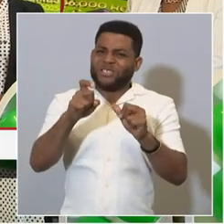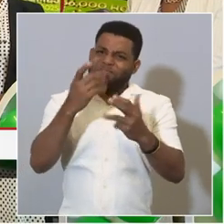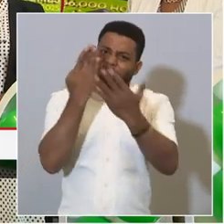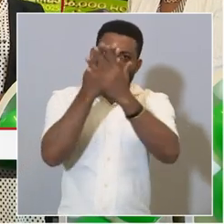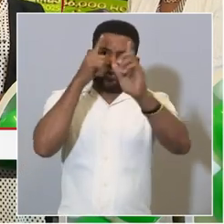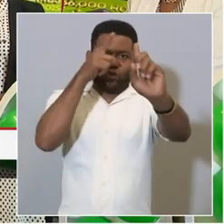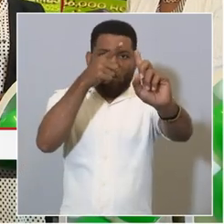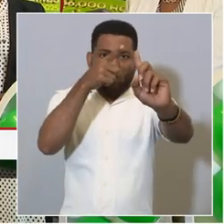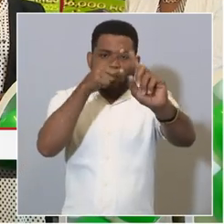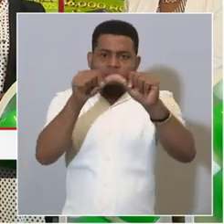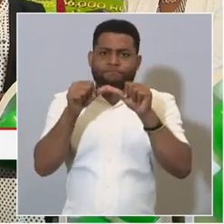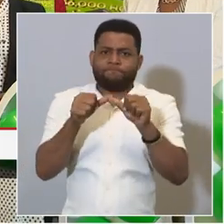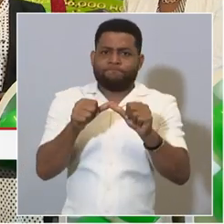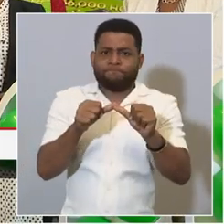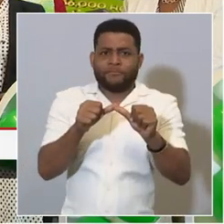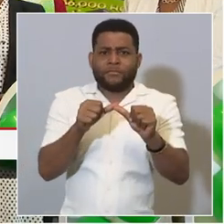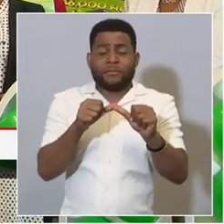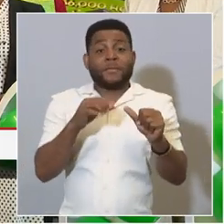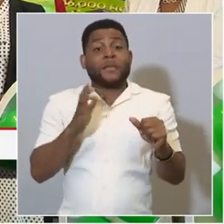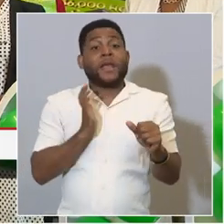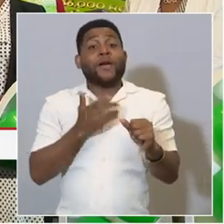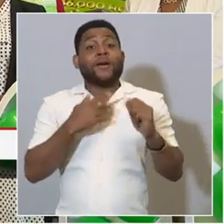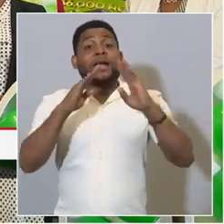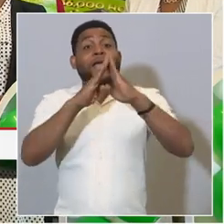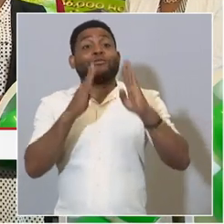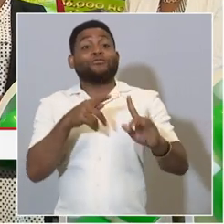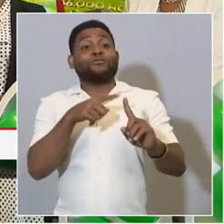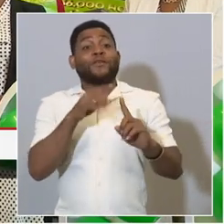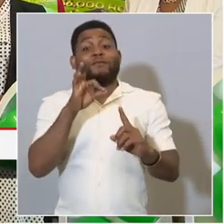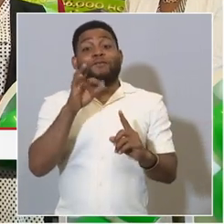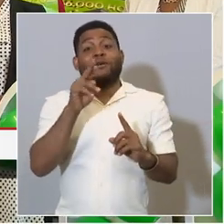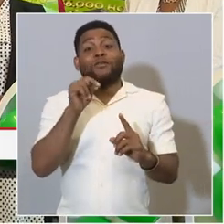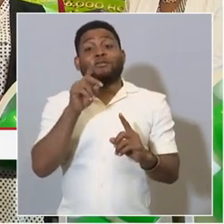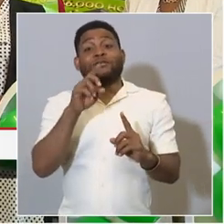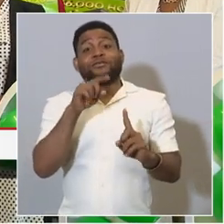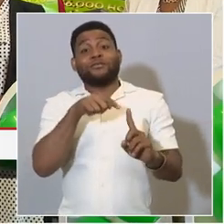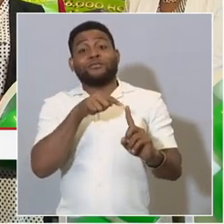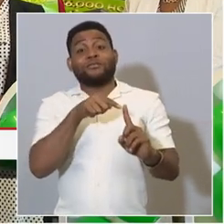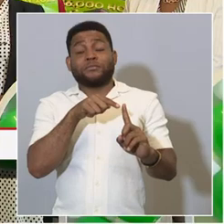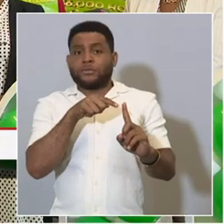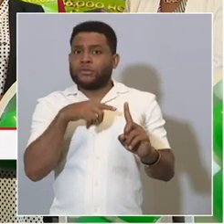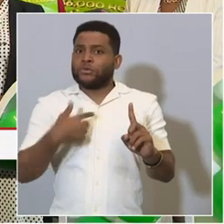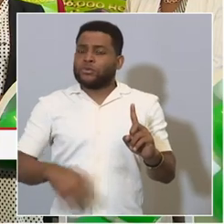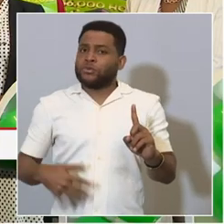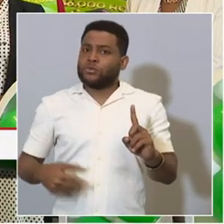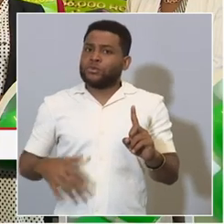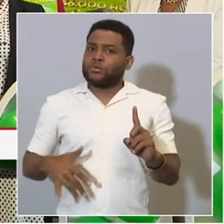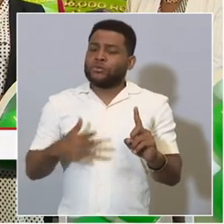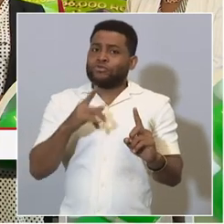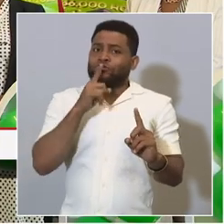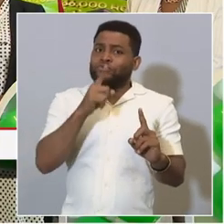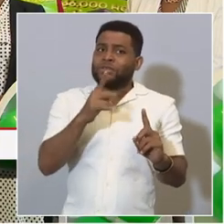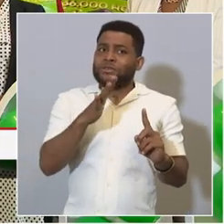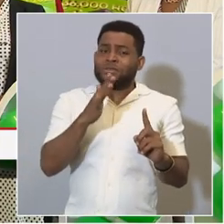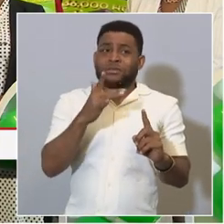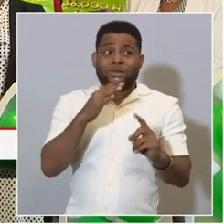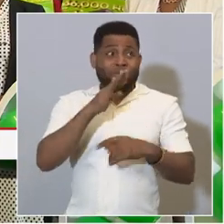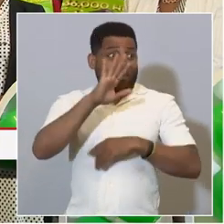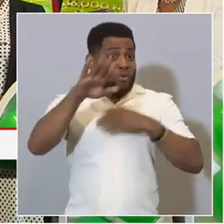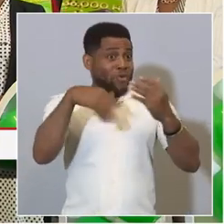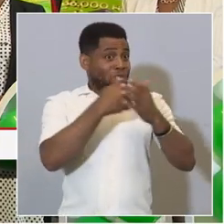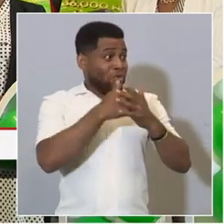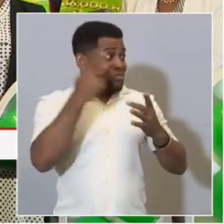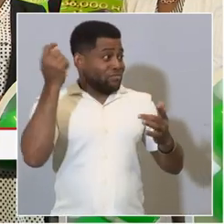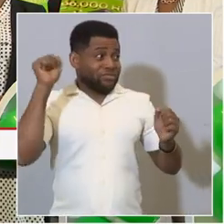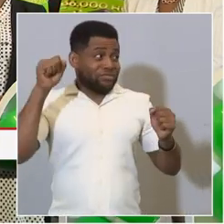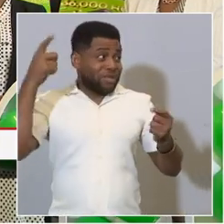Fund was one of those vehicles that I think there's been, pretty much a consensus in terms of the need to support the